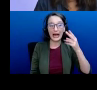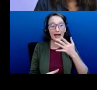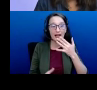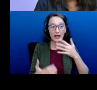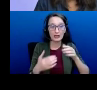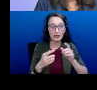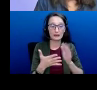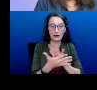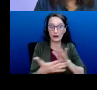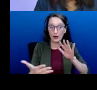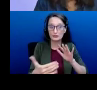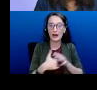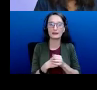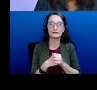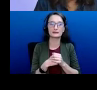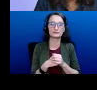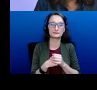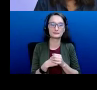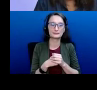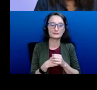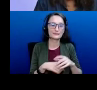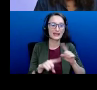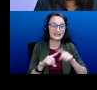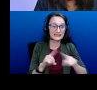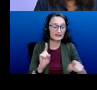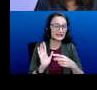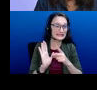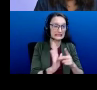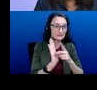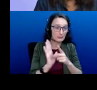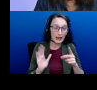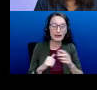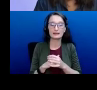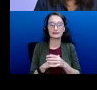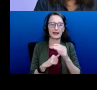displays. There's customizable keyboards and keyboard alternatives.